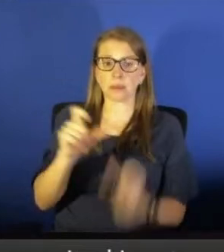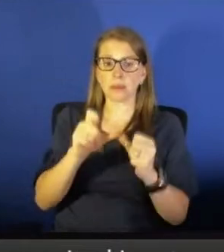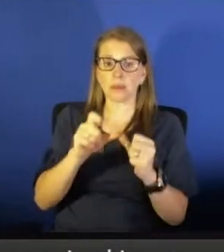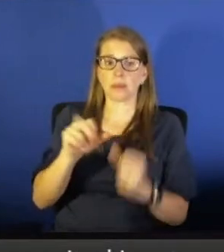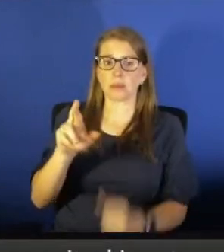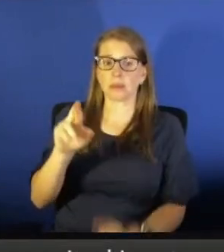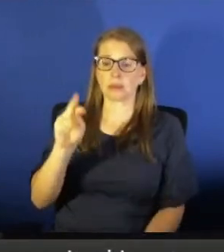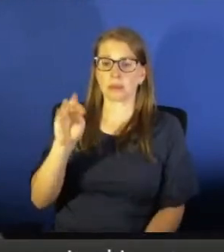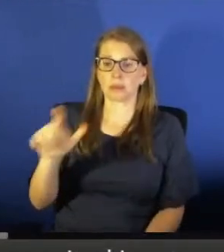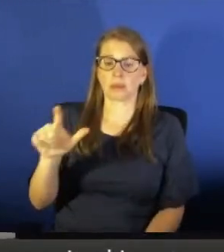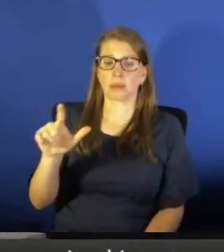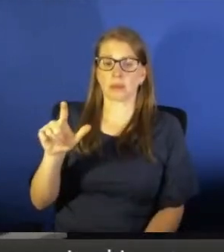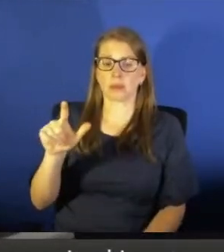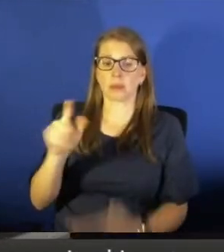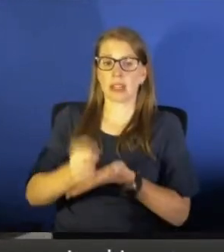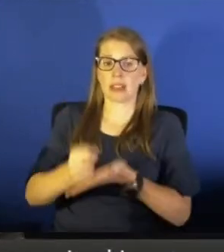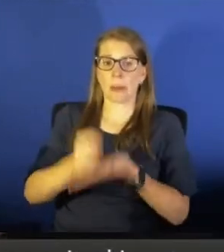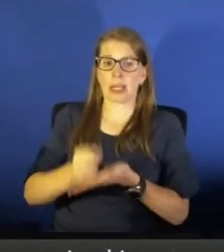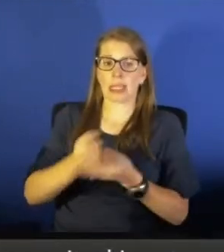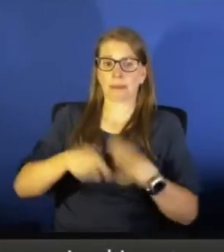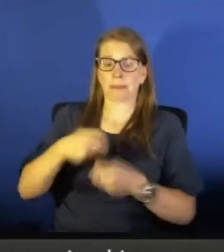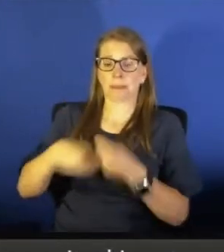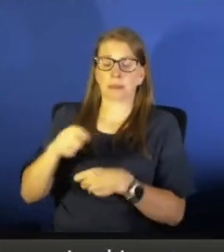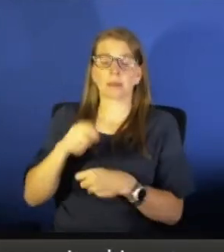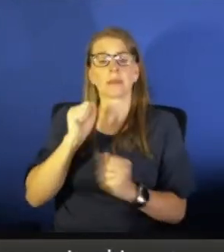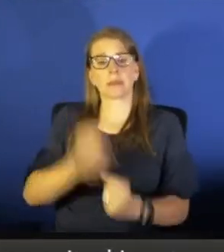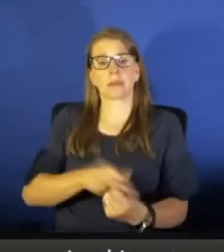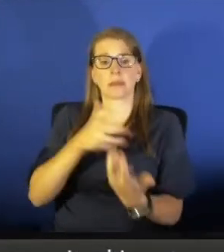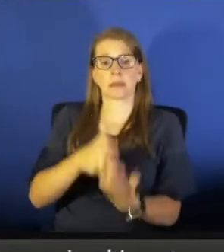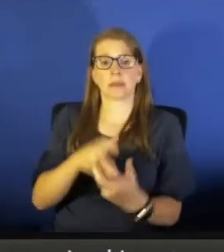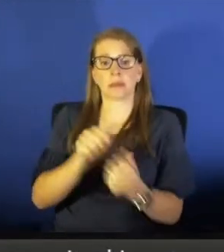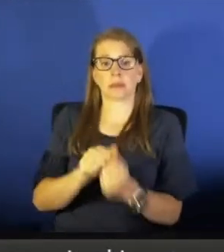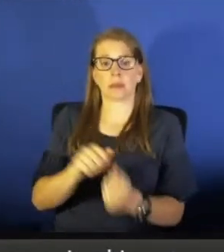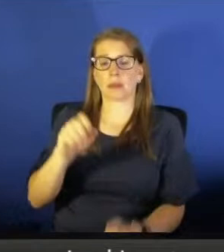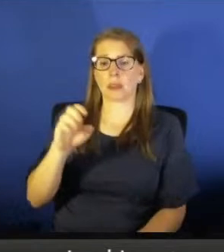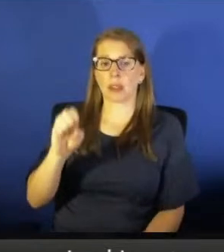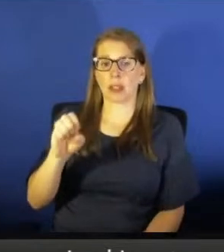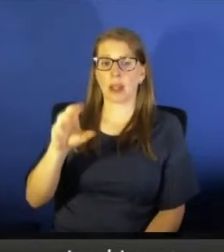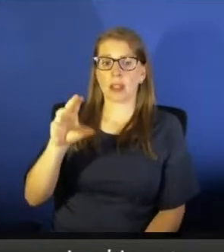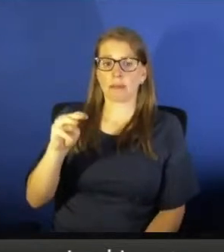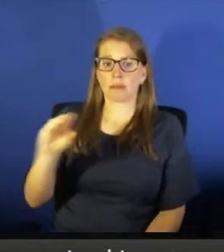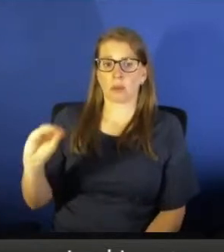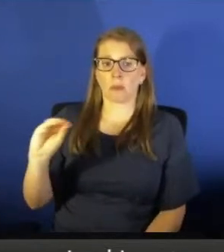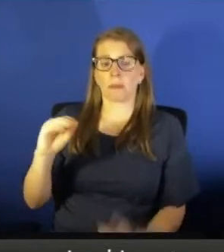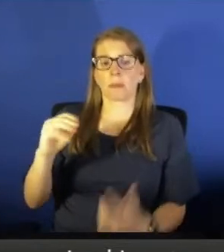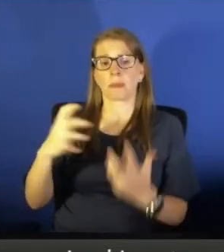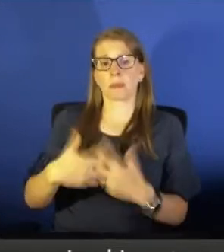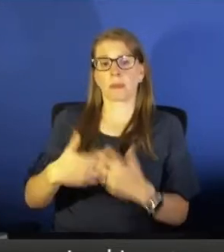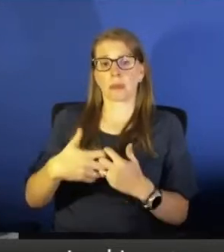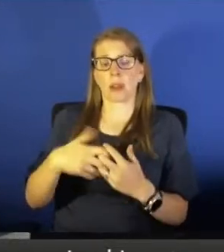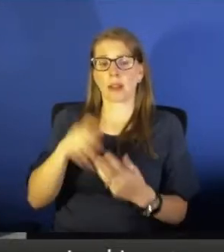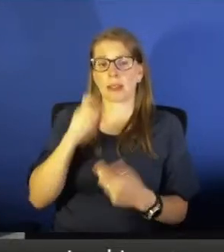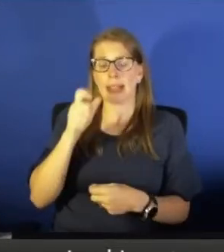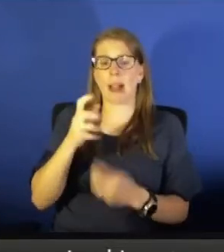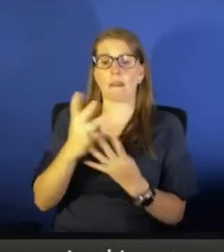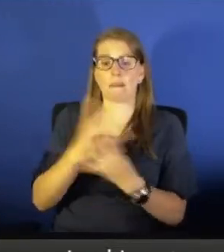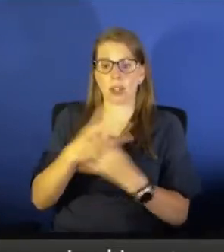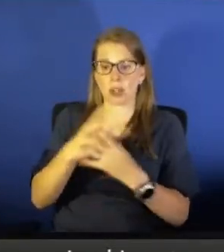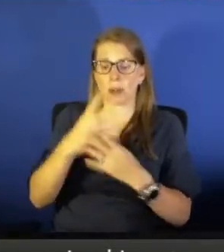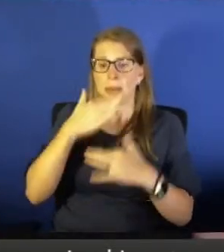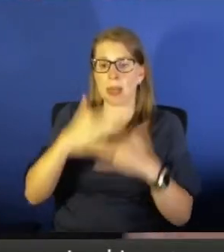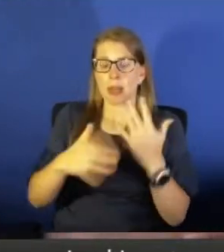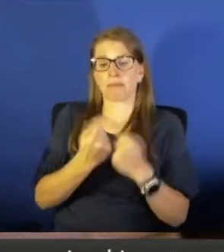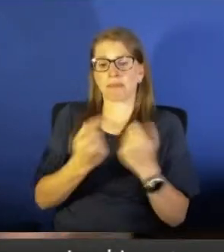therapy. And we actually have the ability to hook it up to the ECMO machine that will allow us to filter the blood and take out the toxins